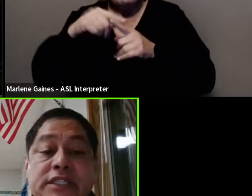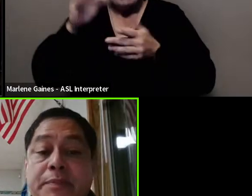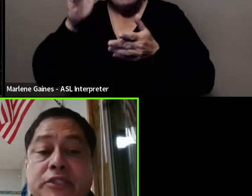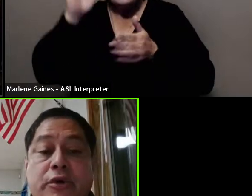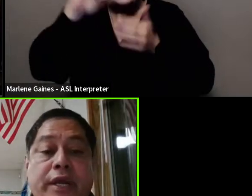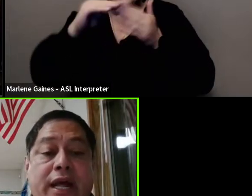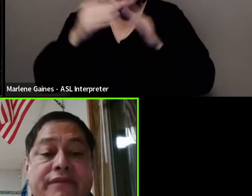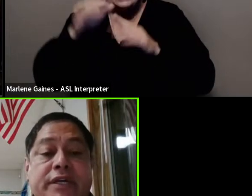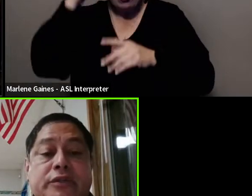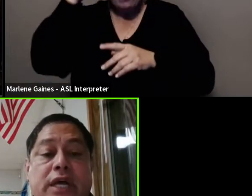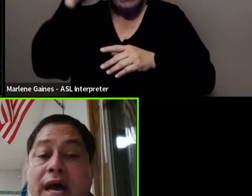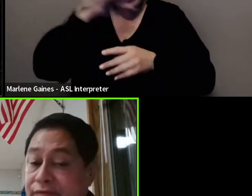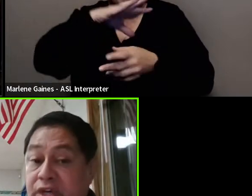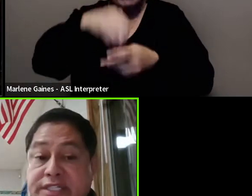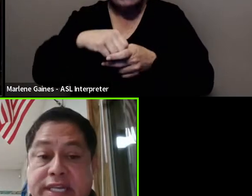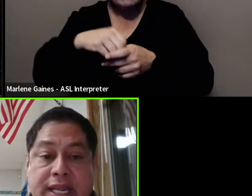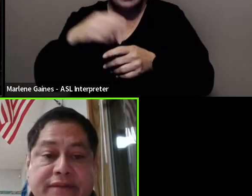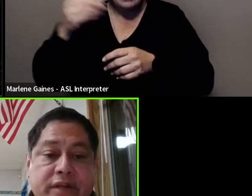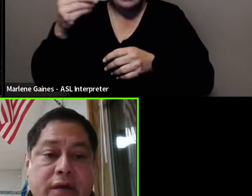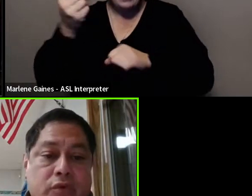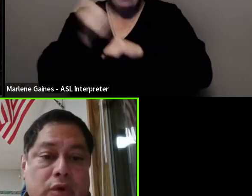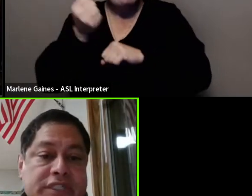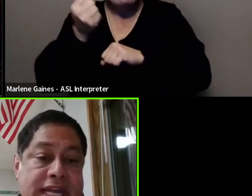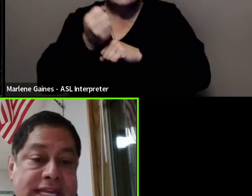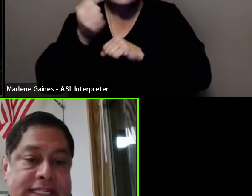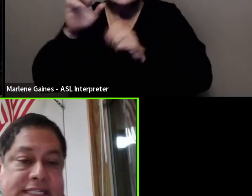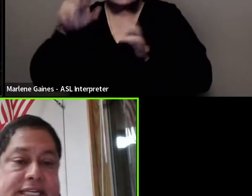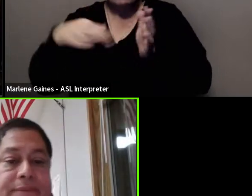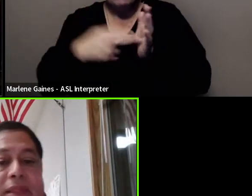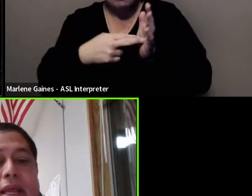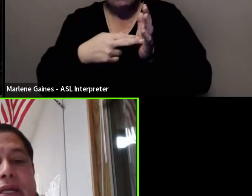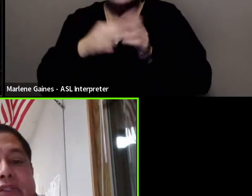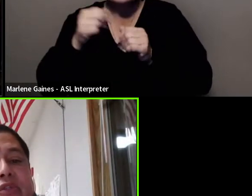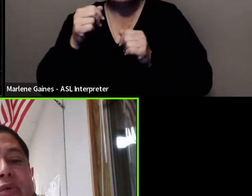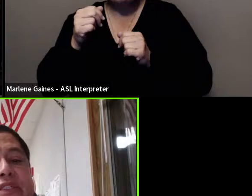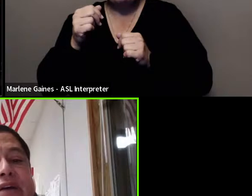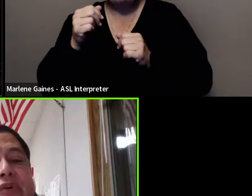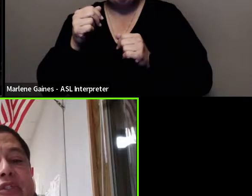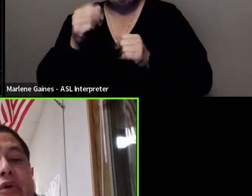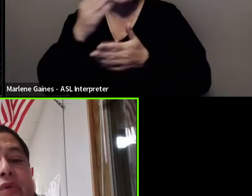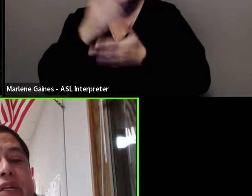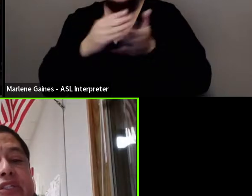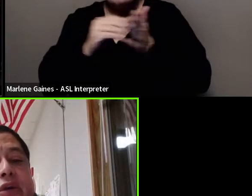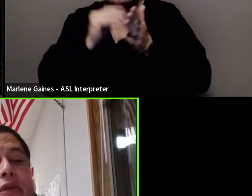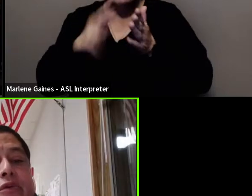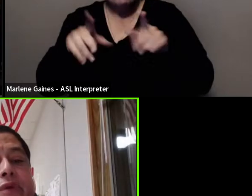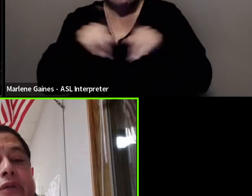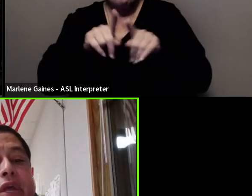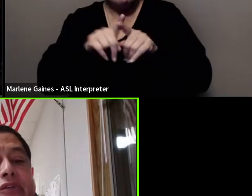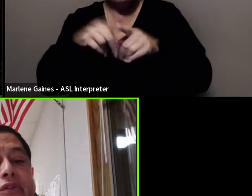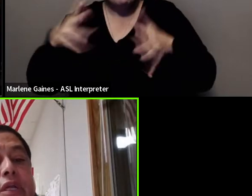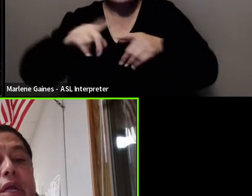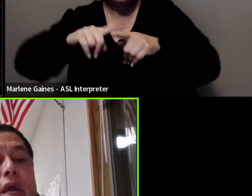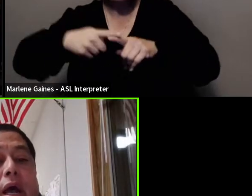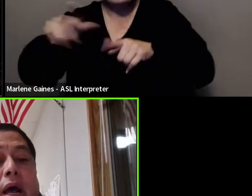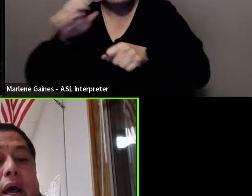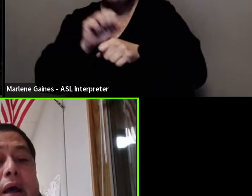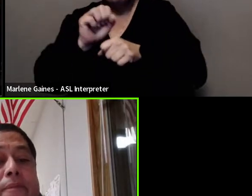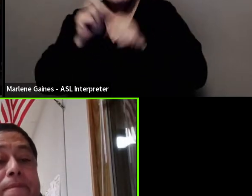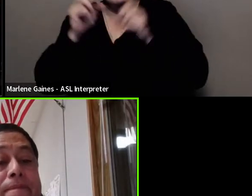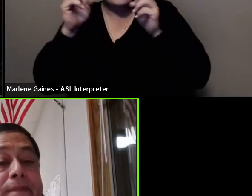and their participatory and advocacy roles in it. And some students have also already started their career education